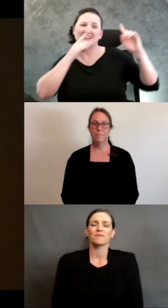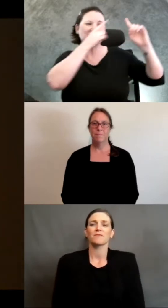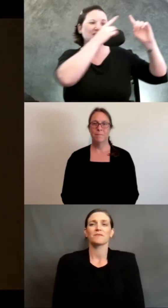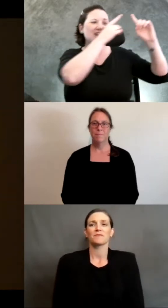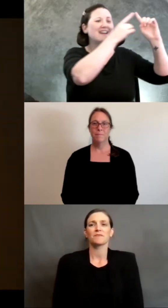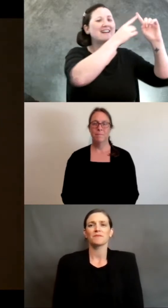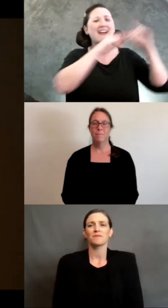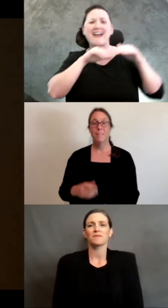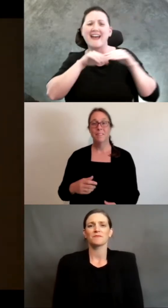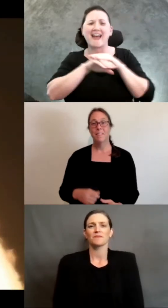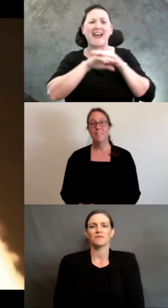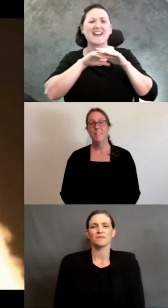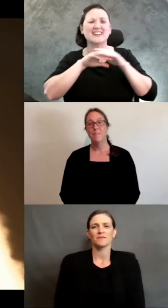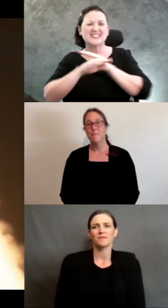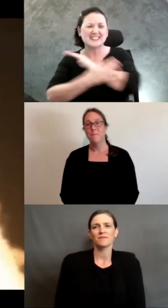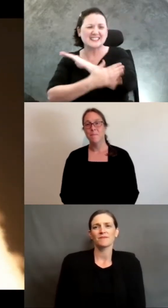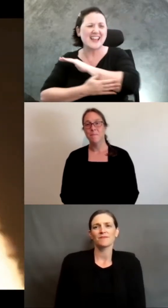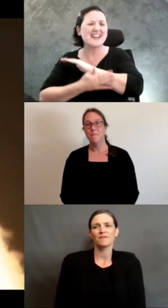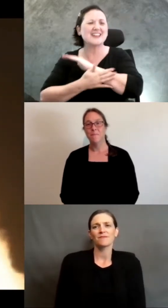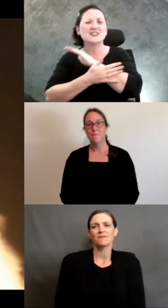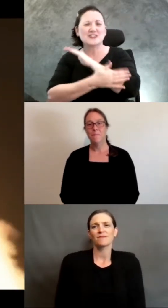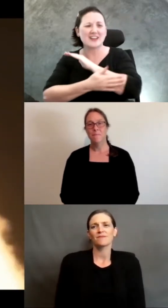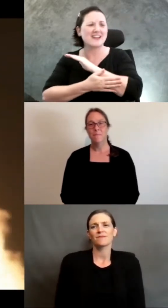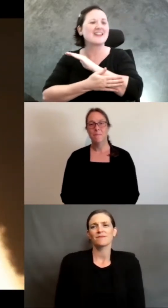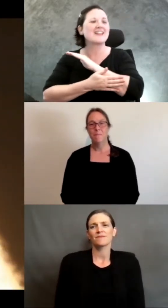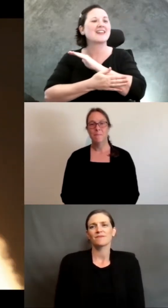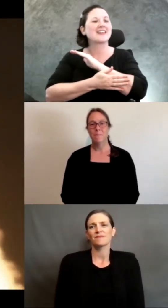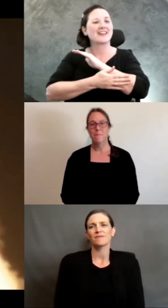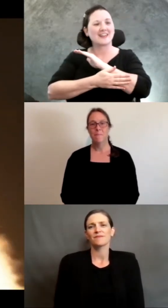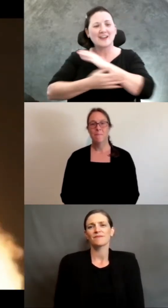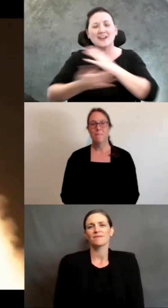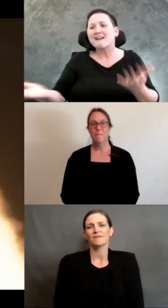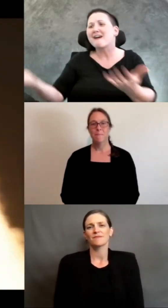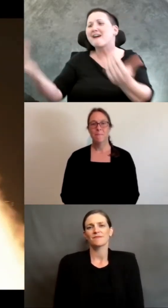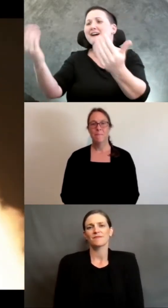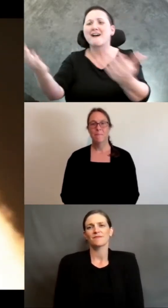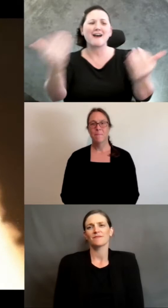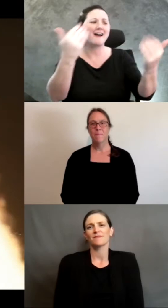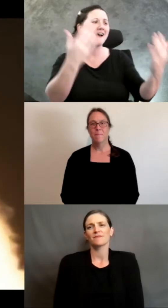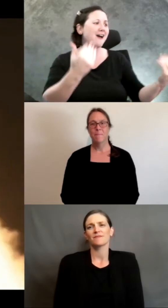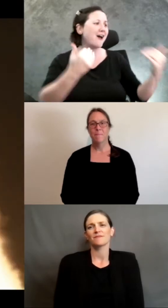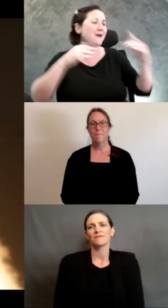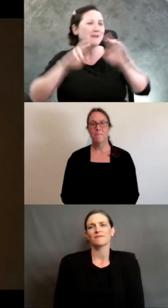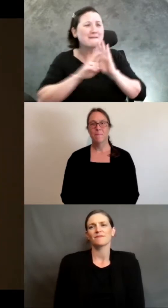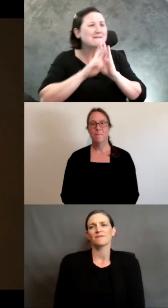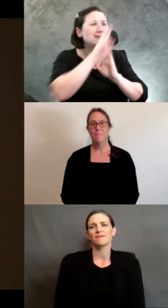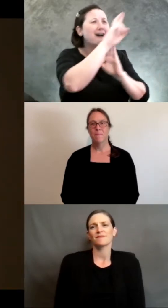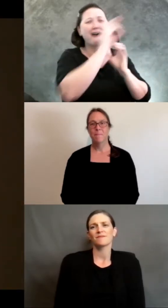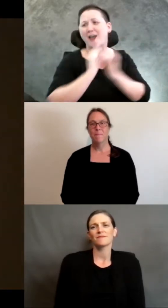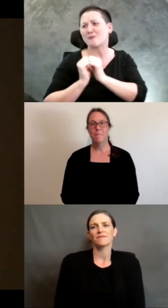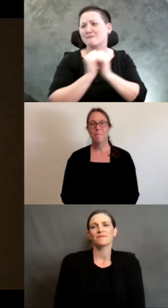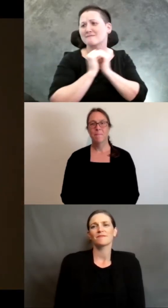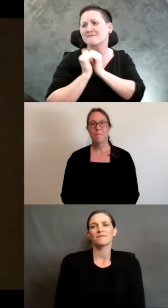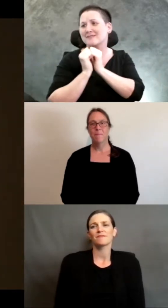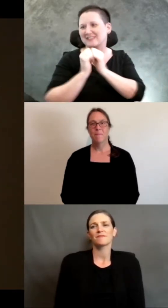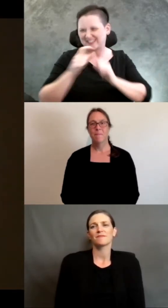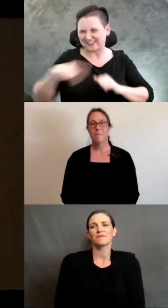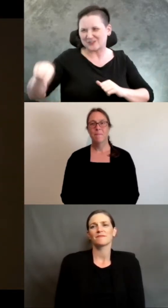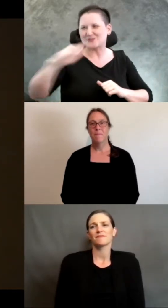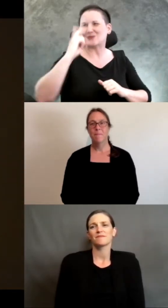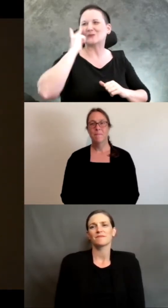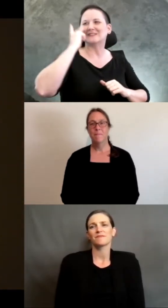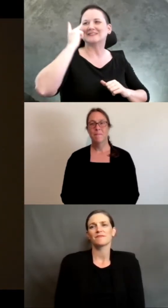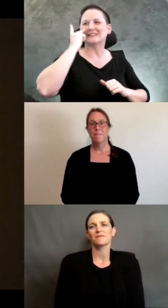Destination, access nation, come fly with me, and you will